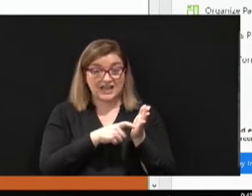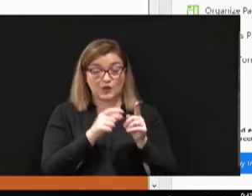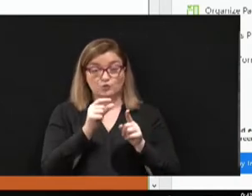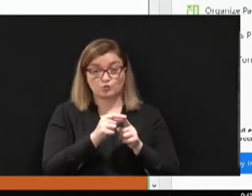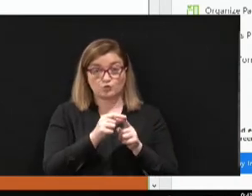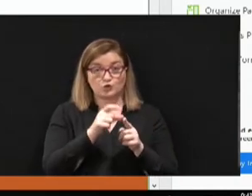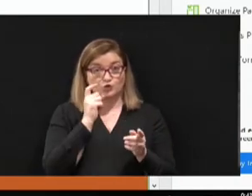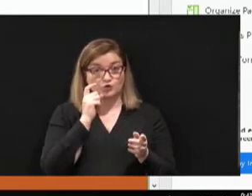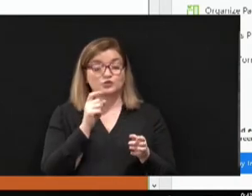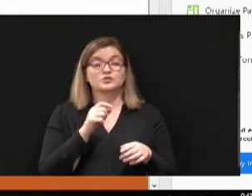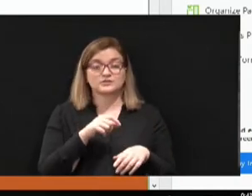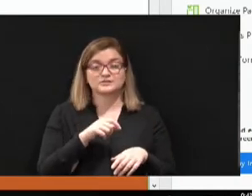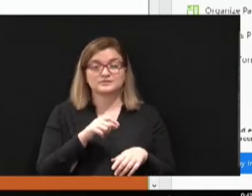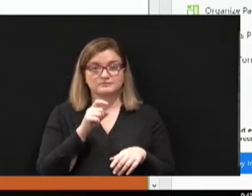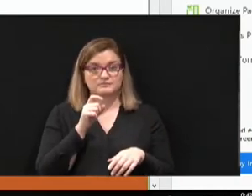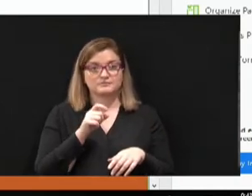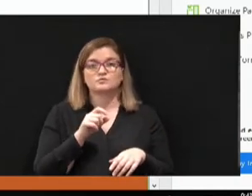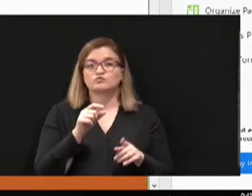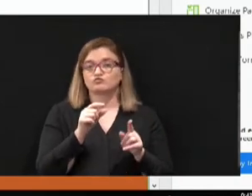a skilled reader.